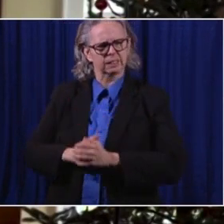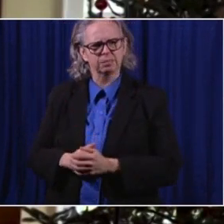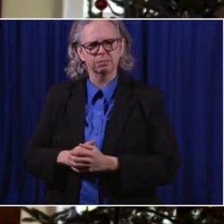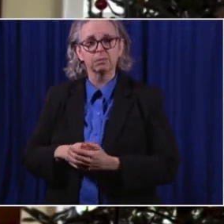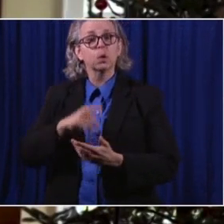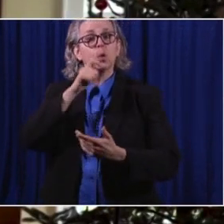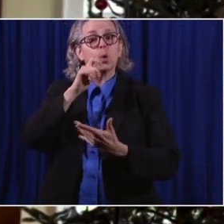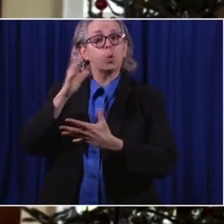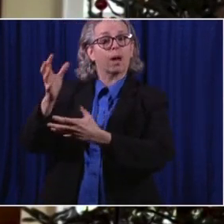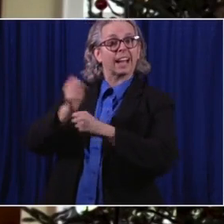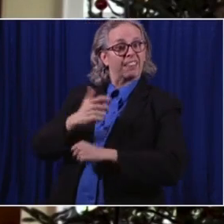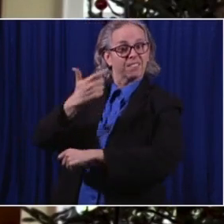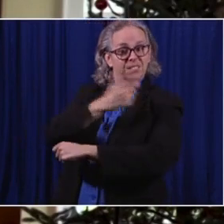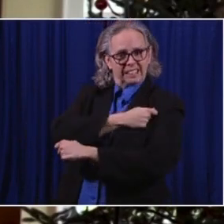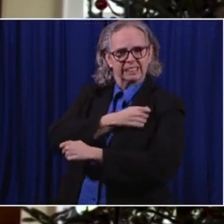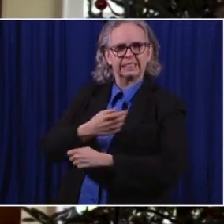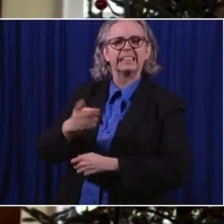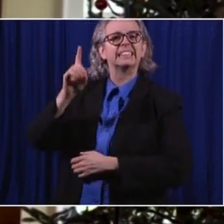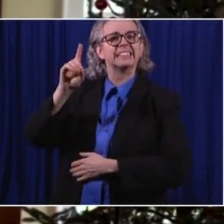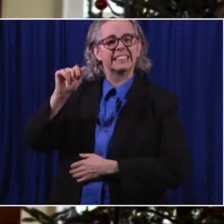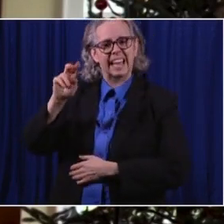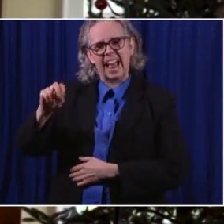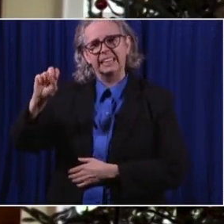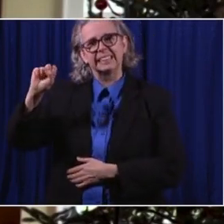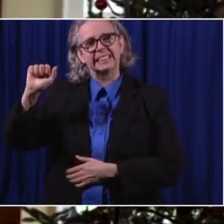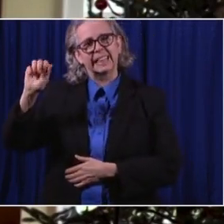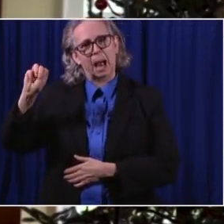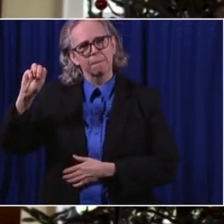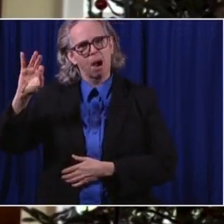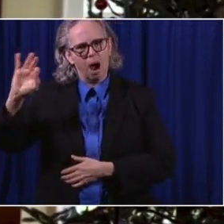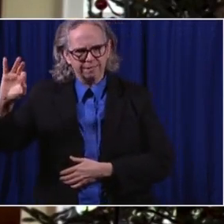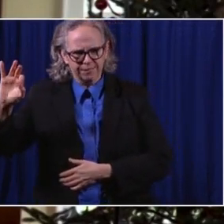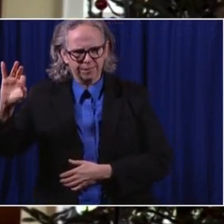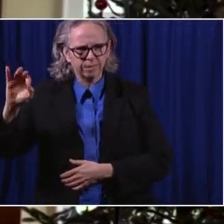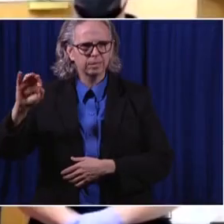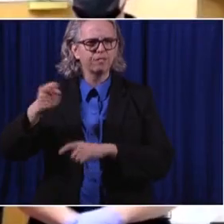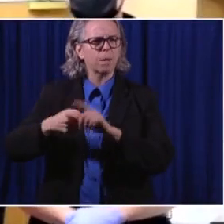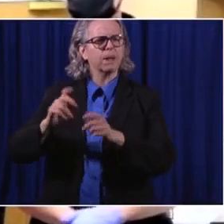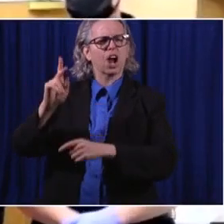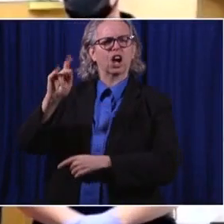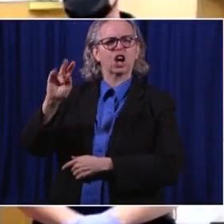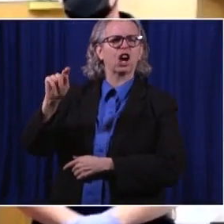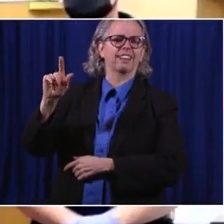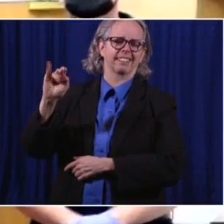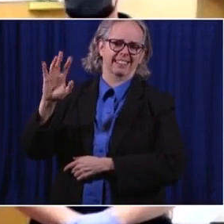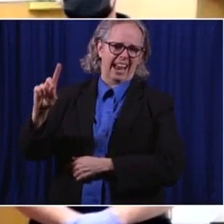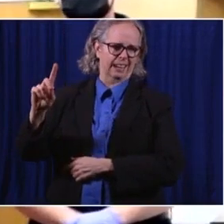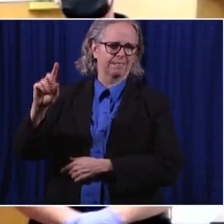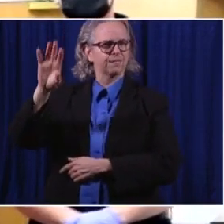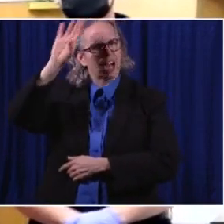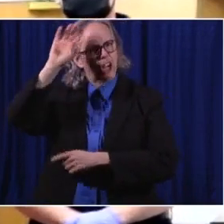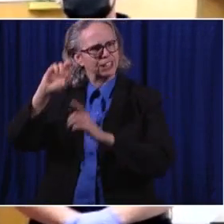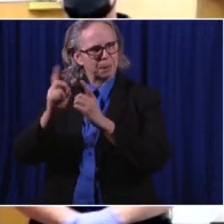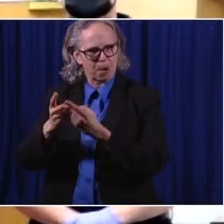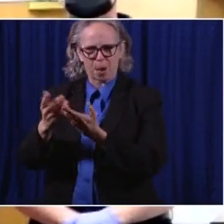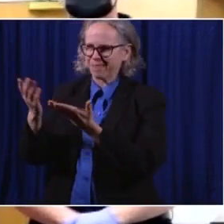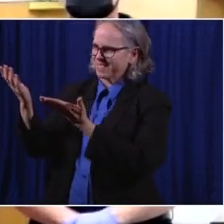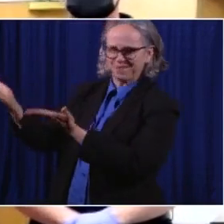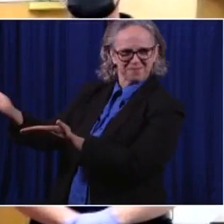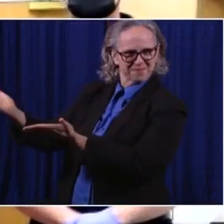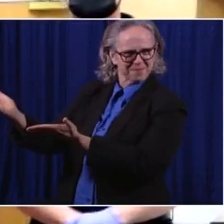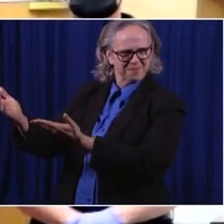Kirtland Fire Department. How y'all doing? Oh, we're doing great. Thank you for having this opportunity to give a